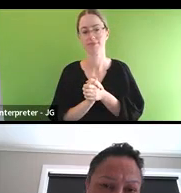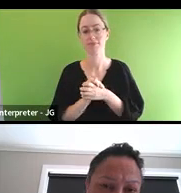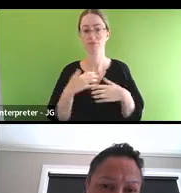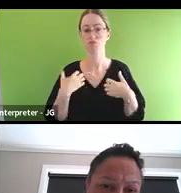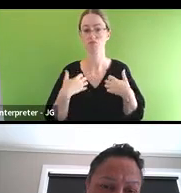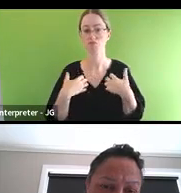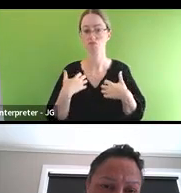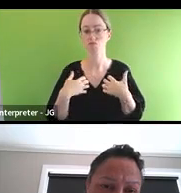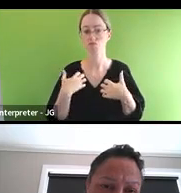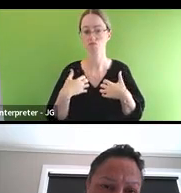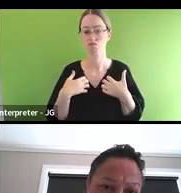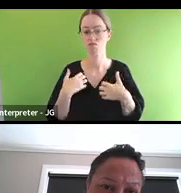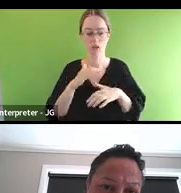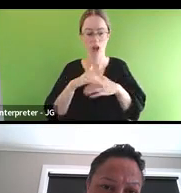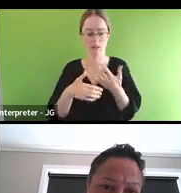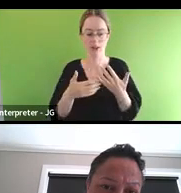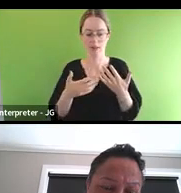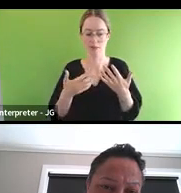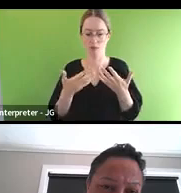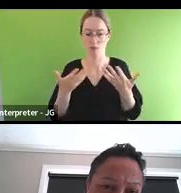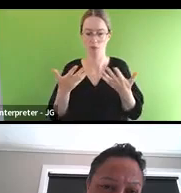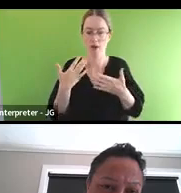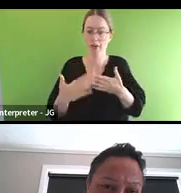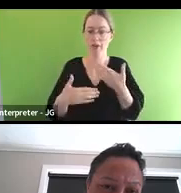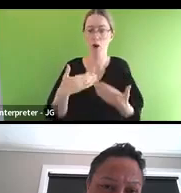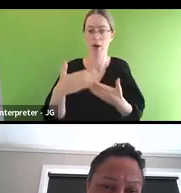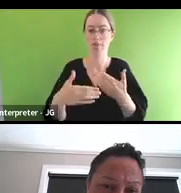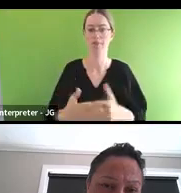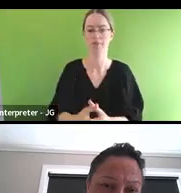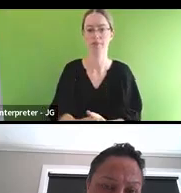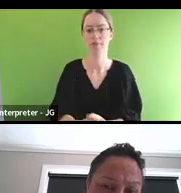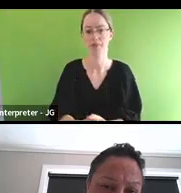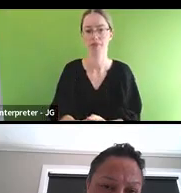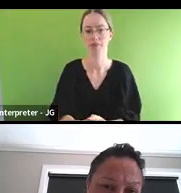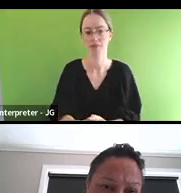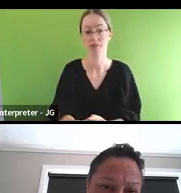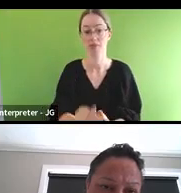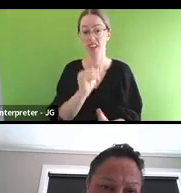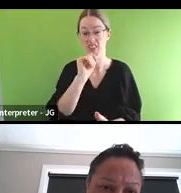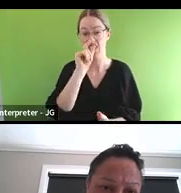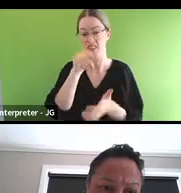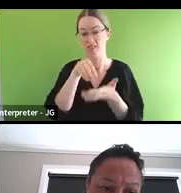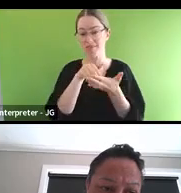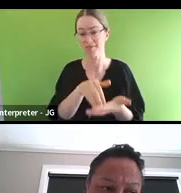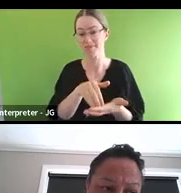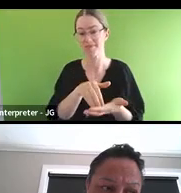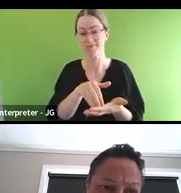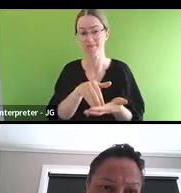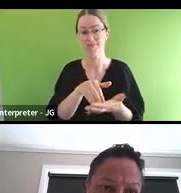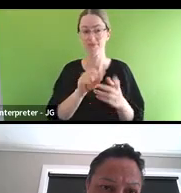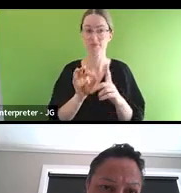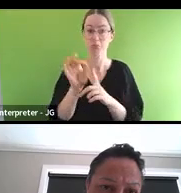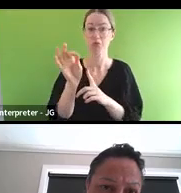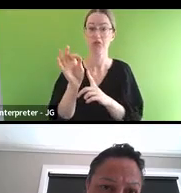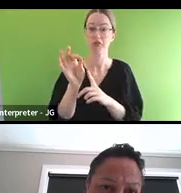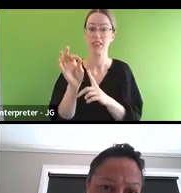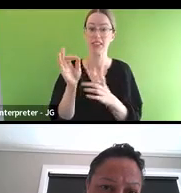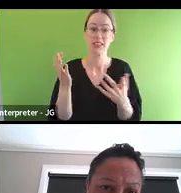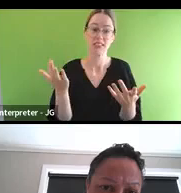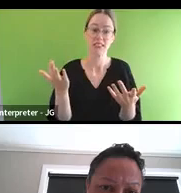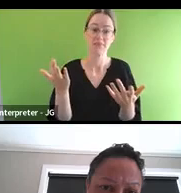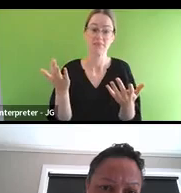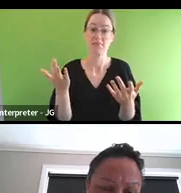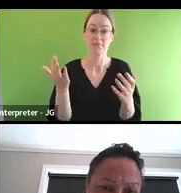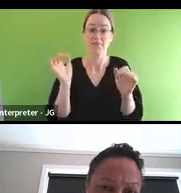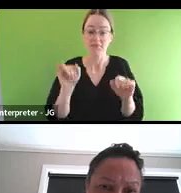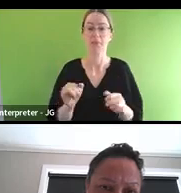interested in where all this is going. Yeah, and if I can help, you know, make it better, then yeah, so be